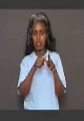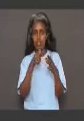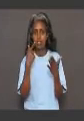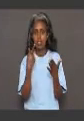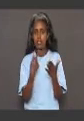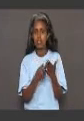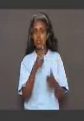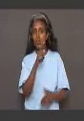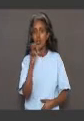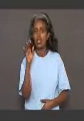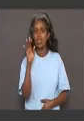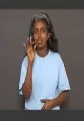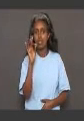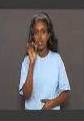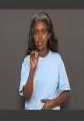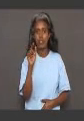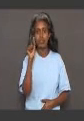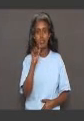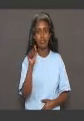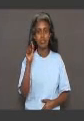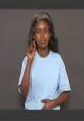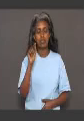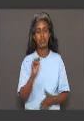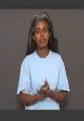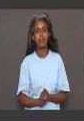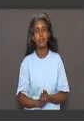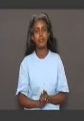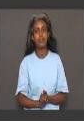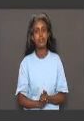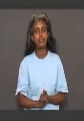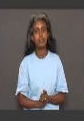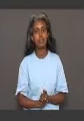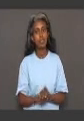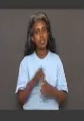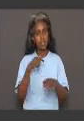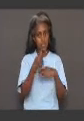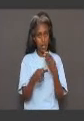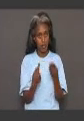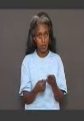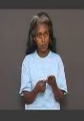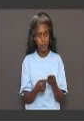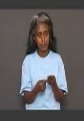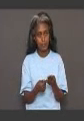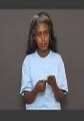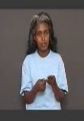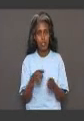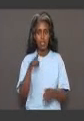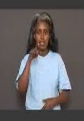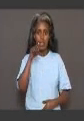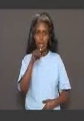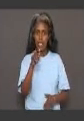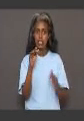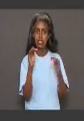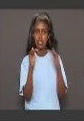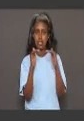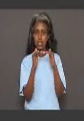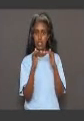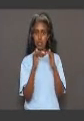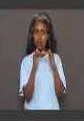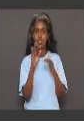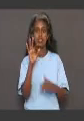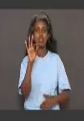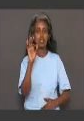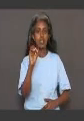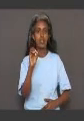is 180 degrees. Therefore, x equals